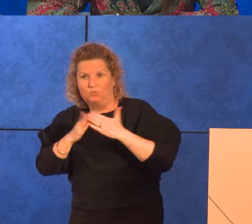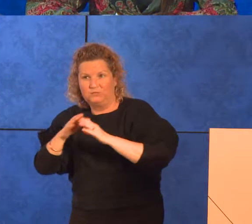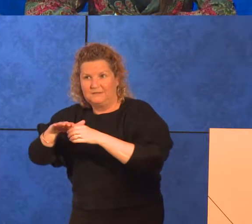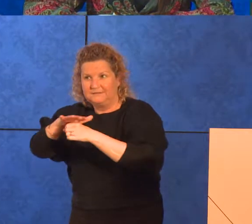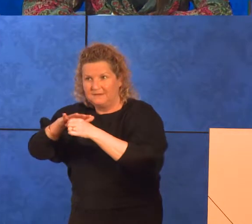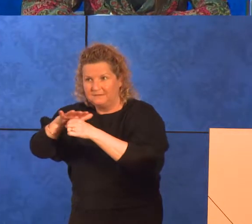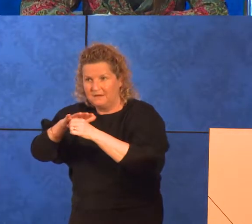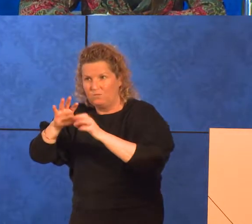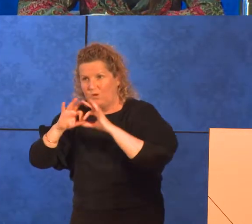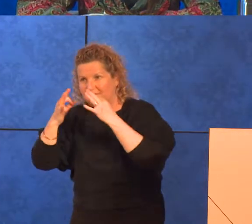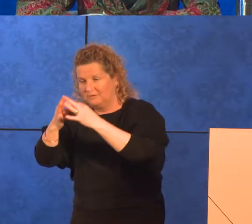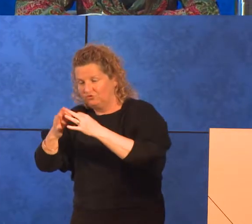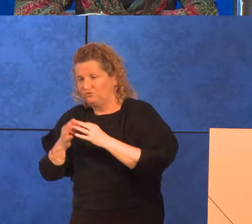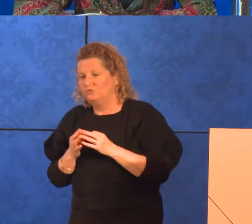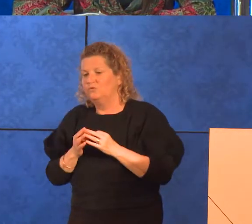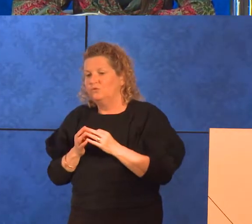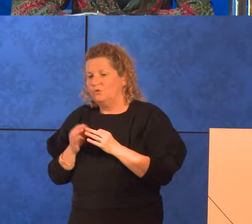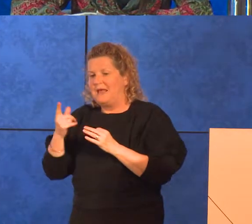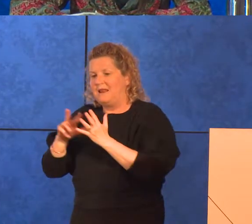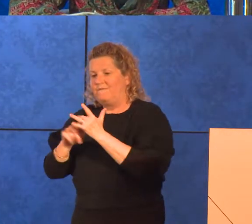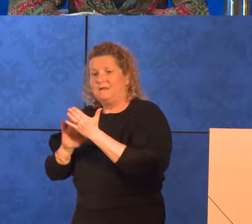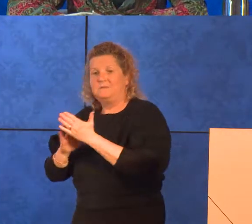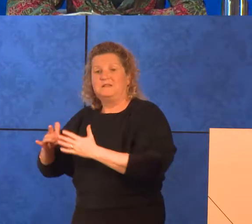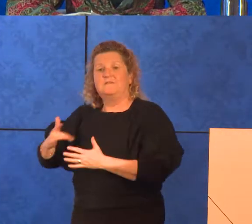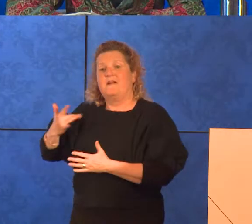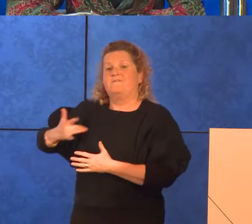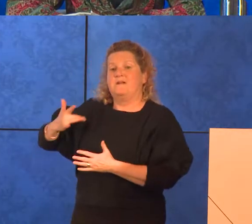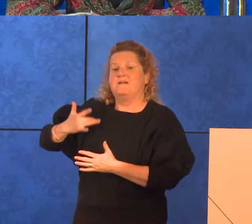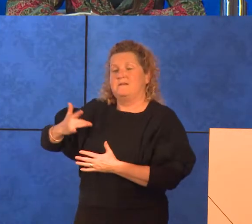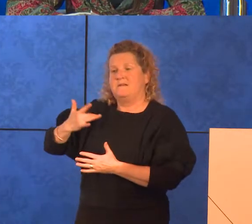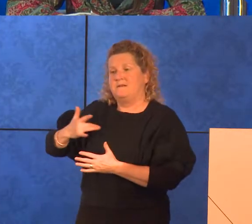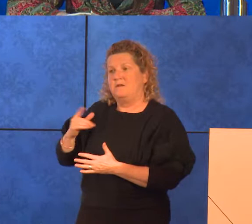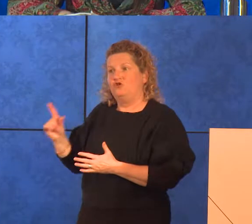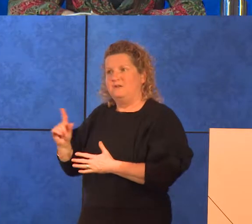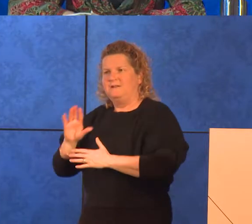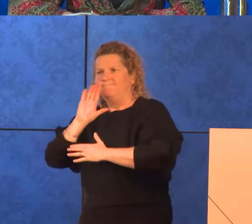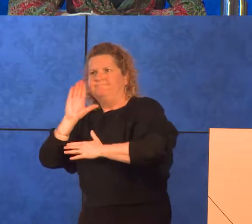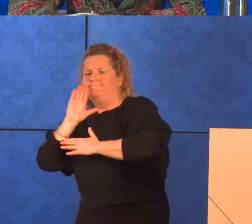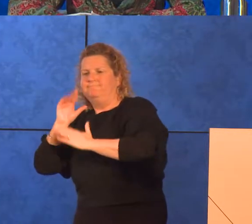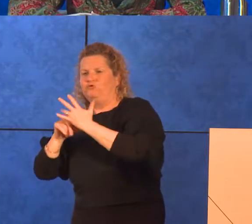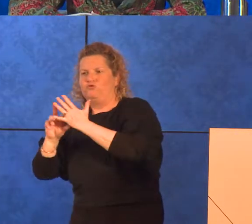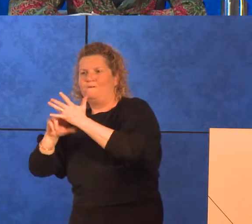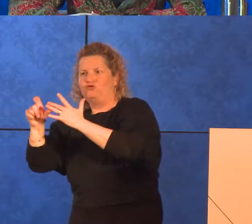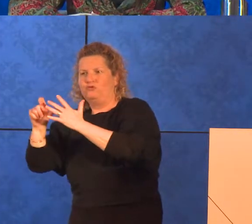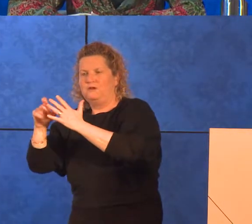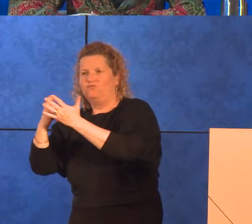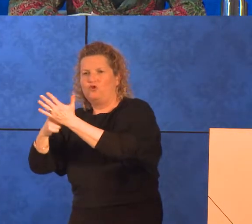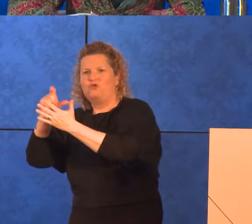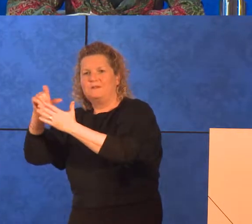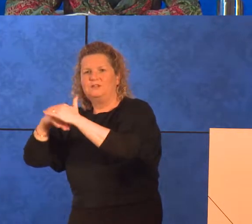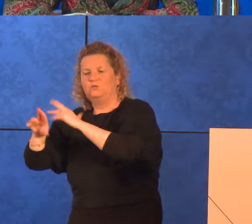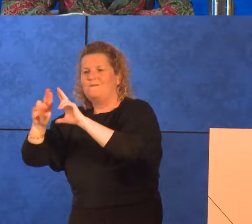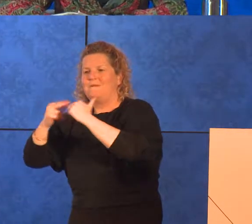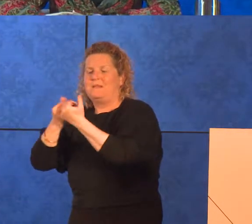sector organisations and as a victim survivor speaking to the Victorian Royal Commission into Family